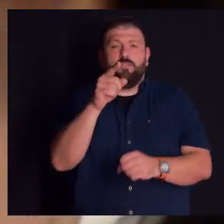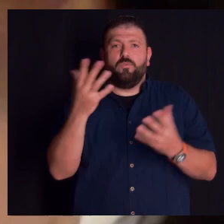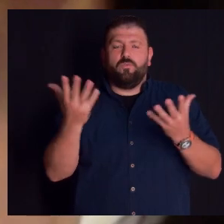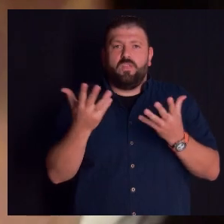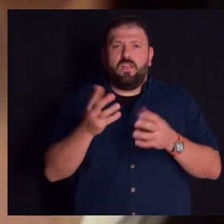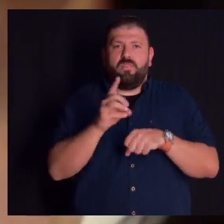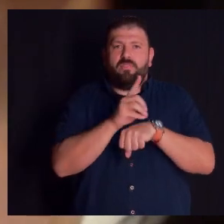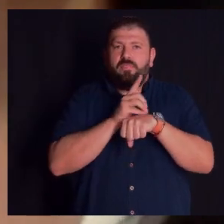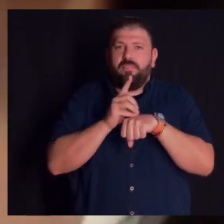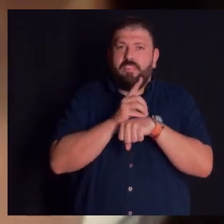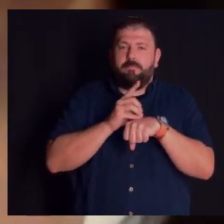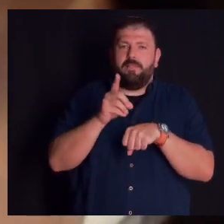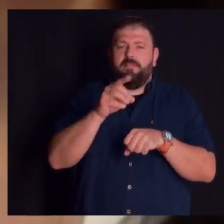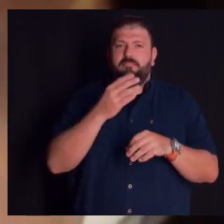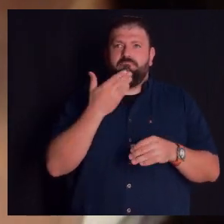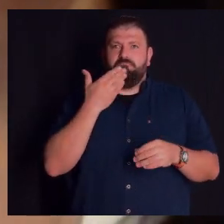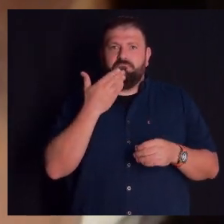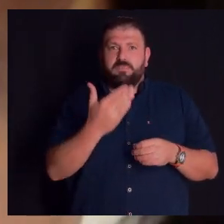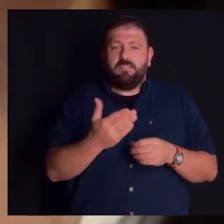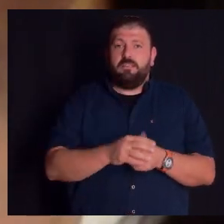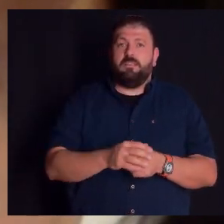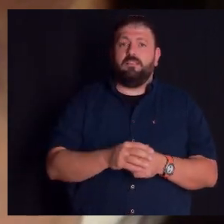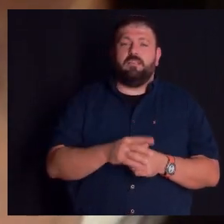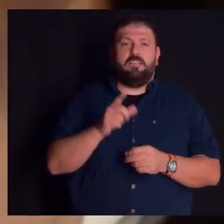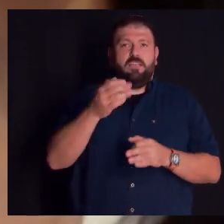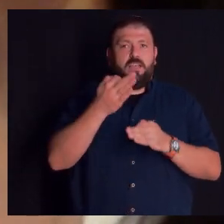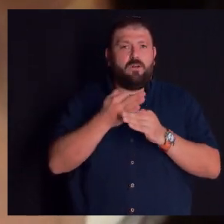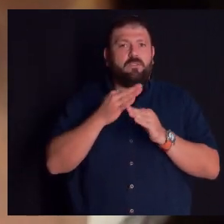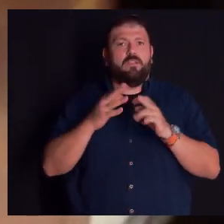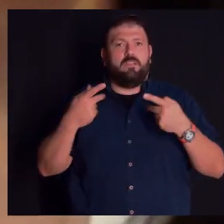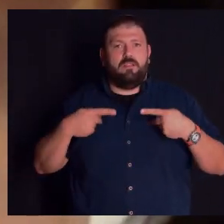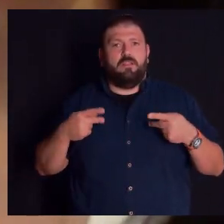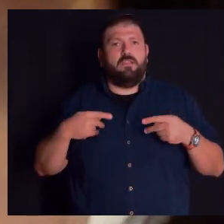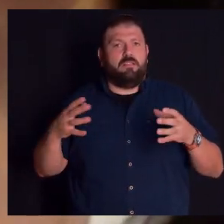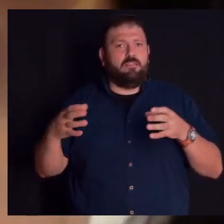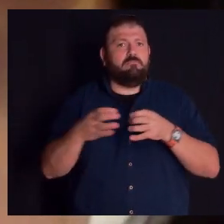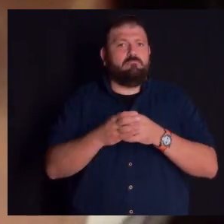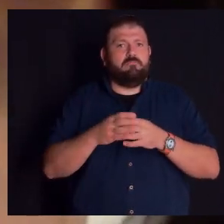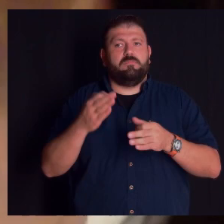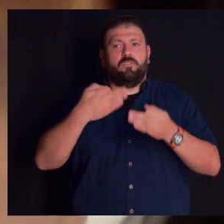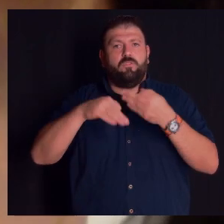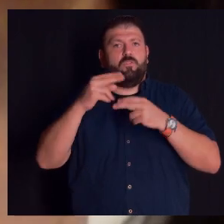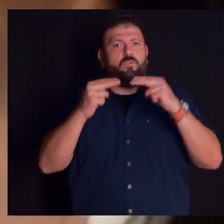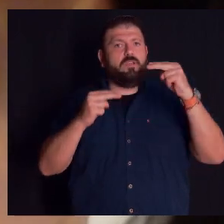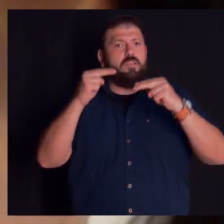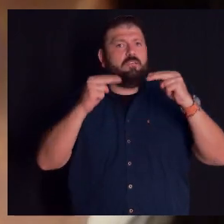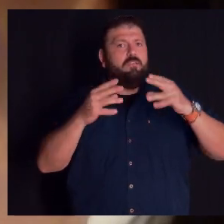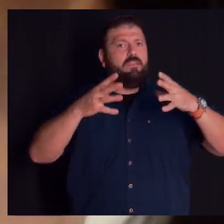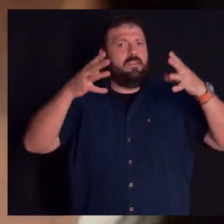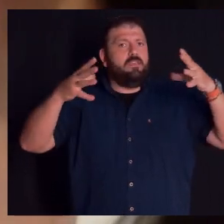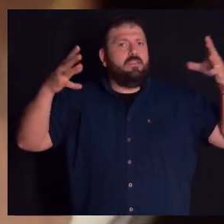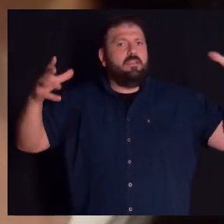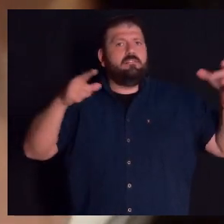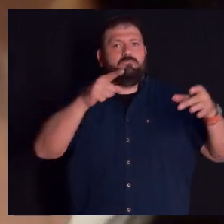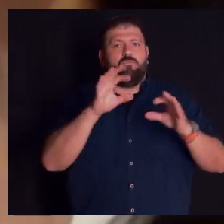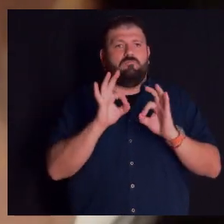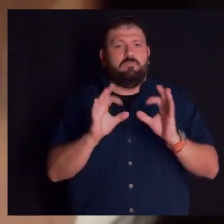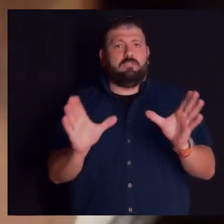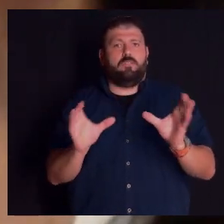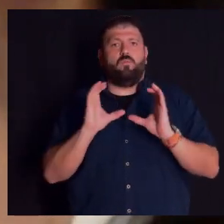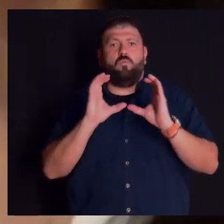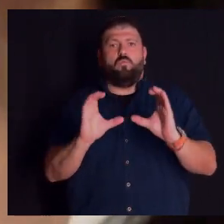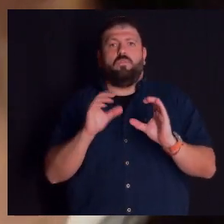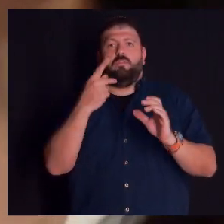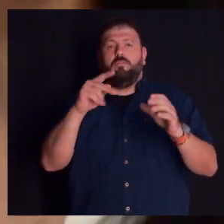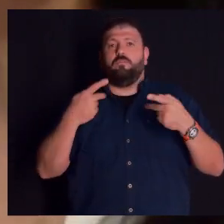that you are building a diamond in a solid way with the people, with the levels you have